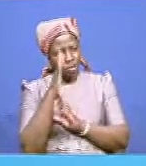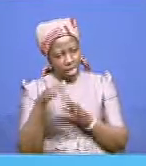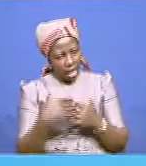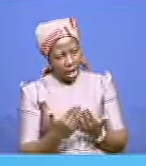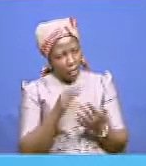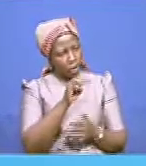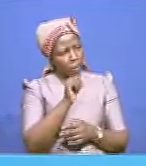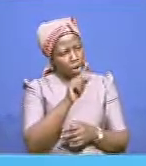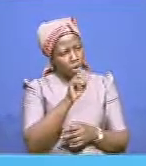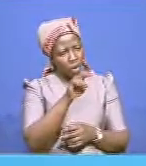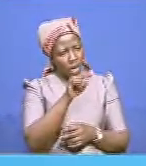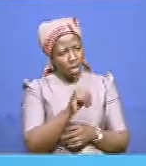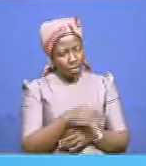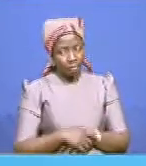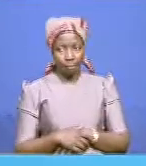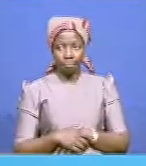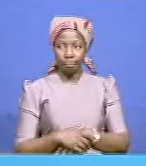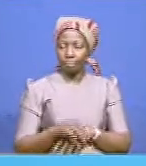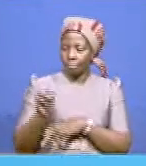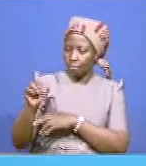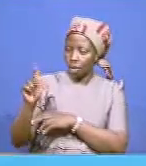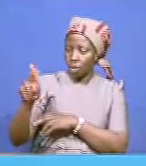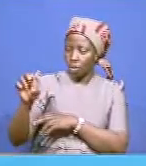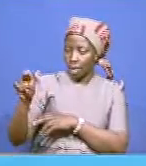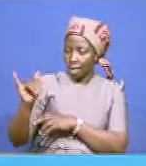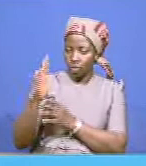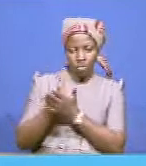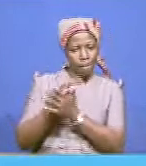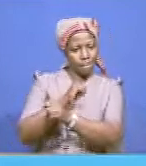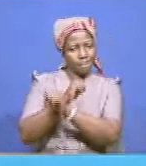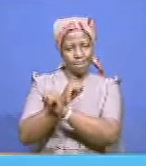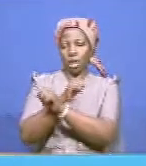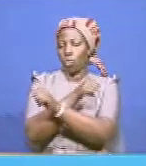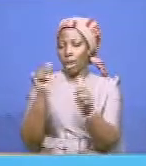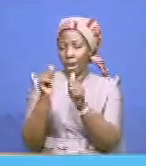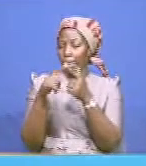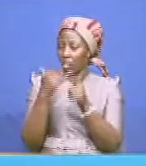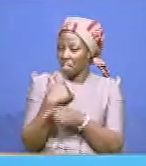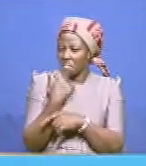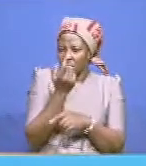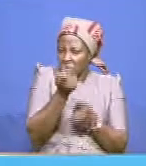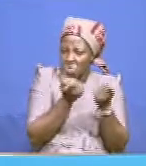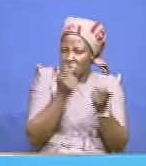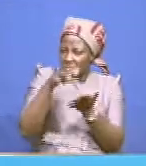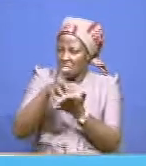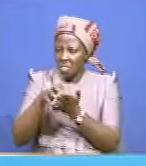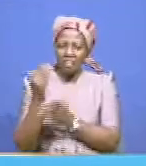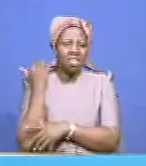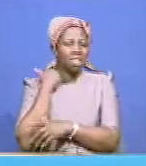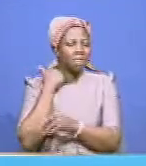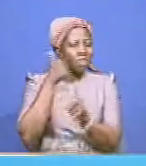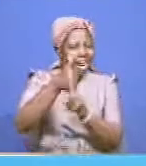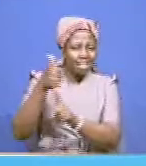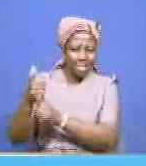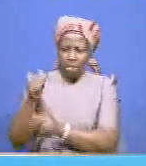County? Makueni is a secure county, except the ordinary cases of criminal attacks that will